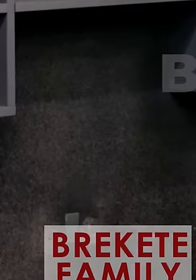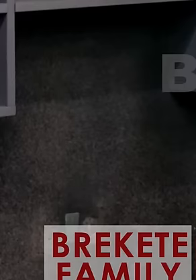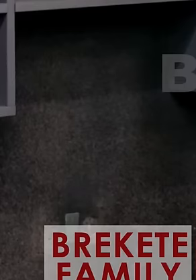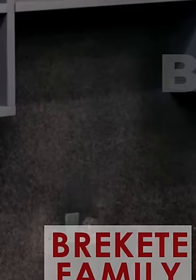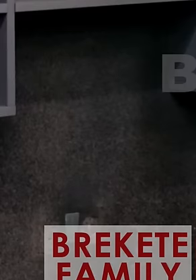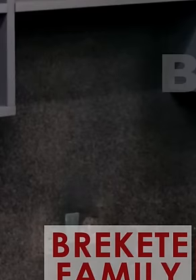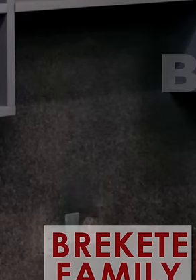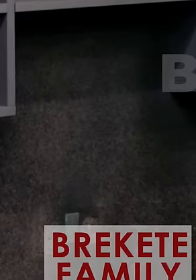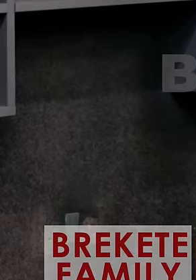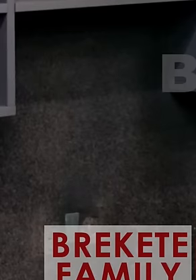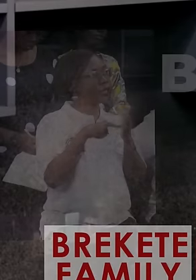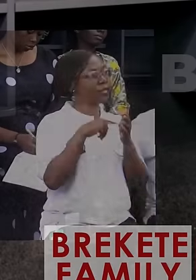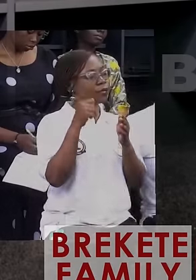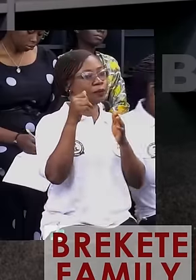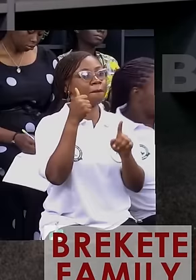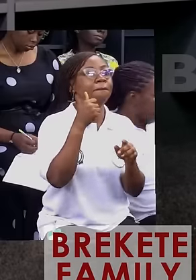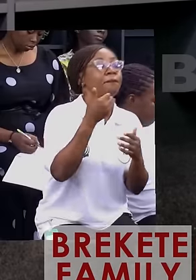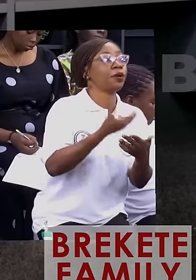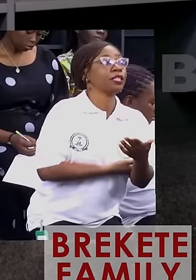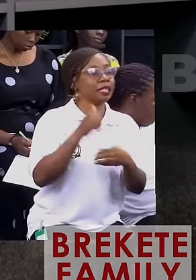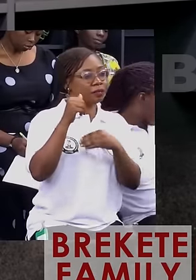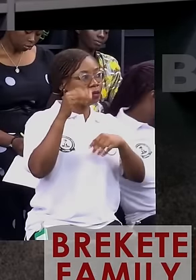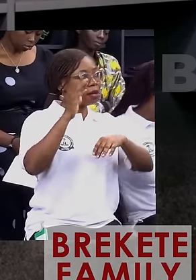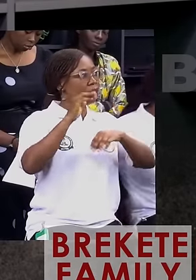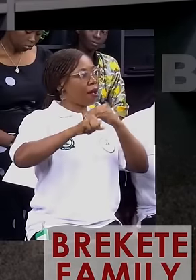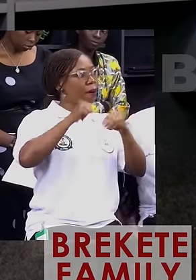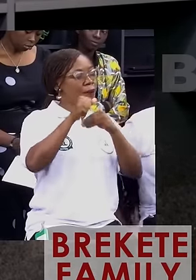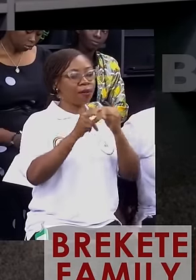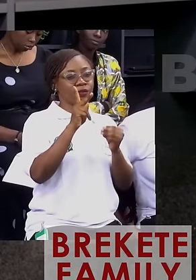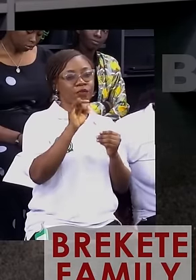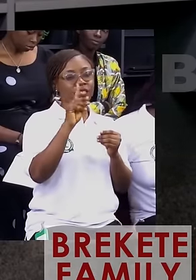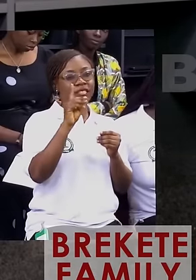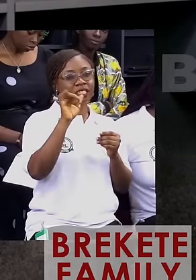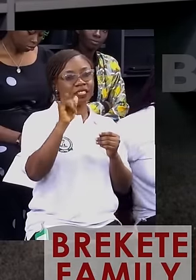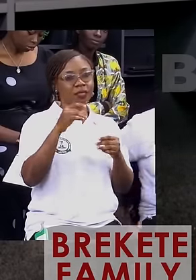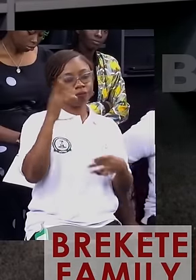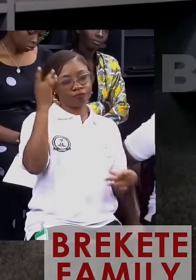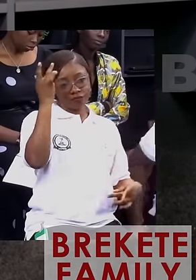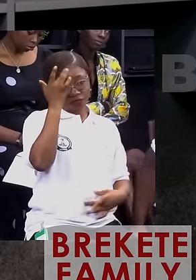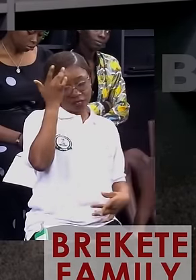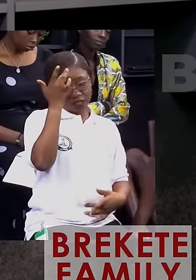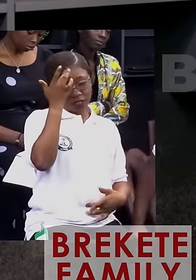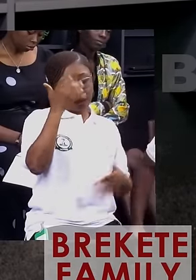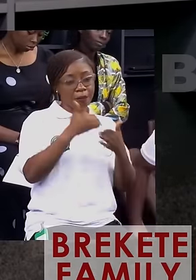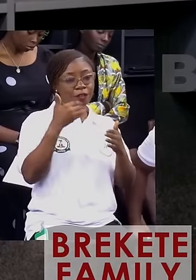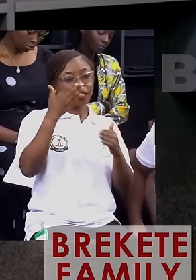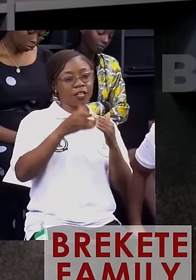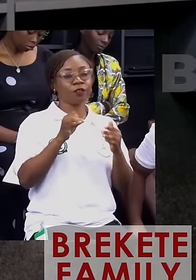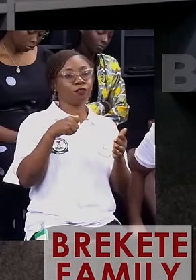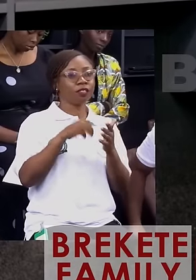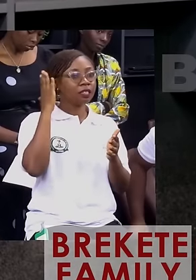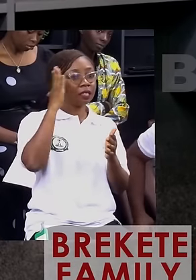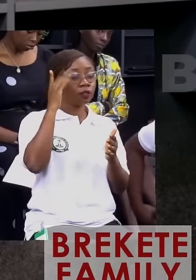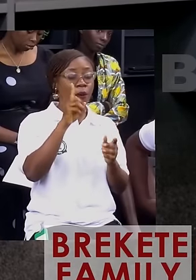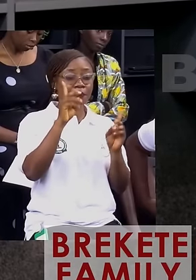dilemma. It's a big problem in the country. Before the end of this lecture, one person may